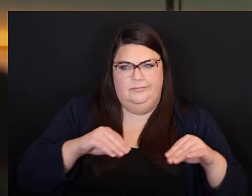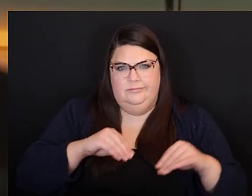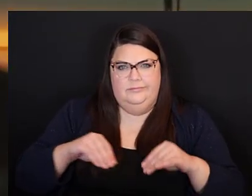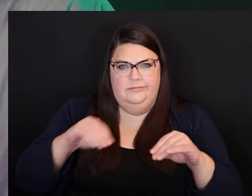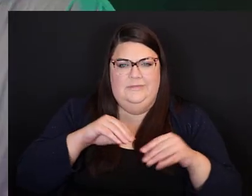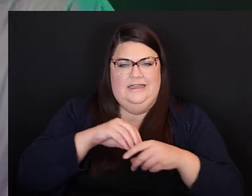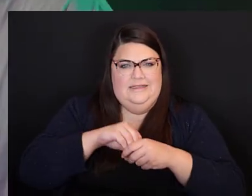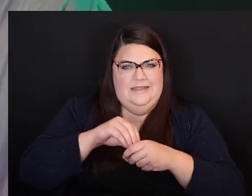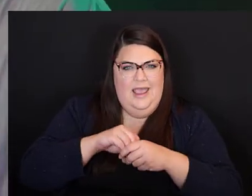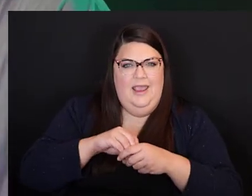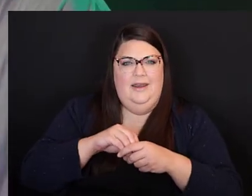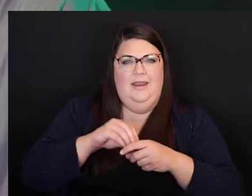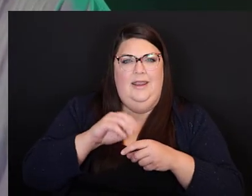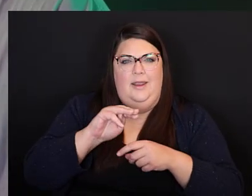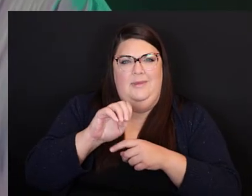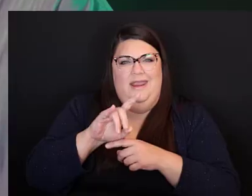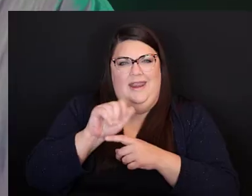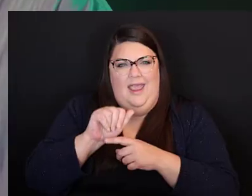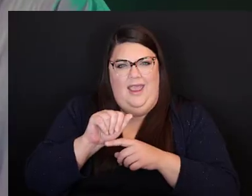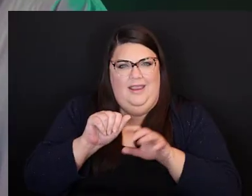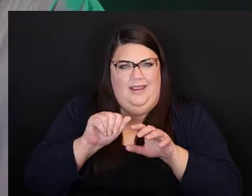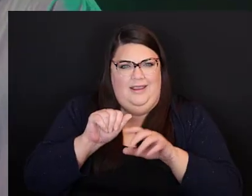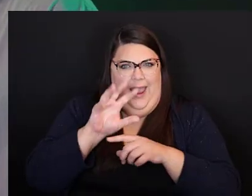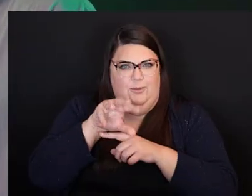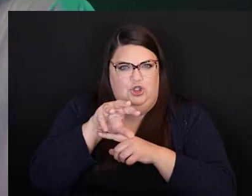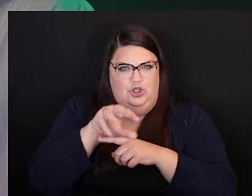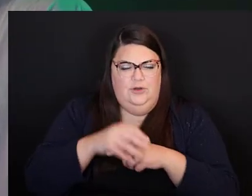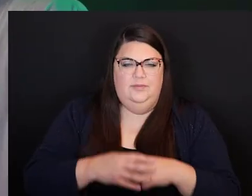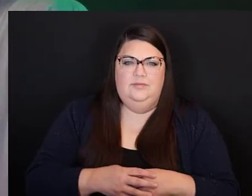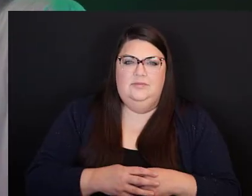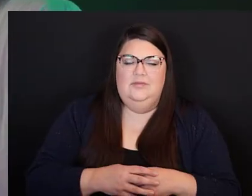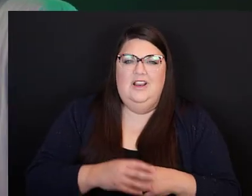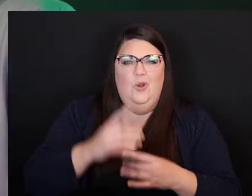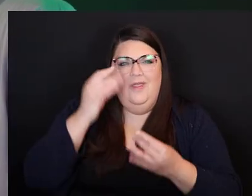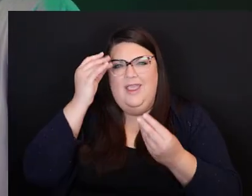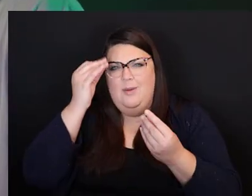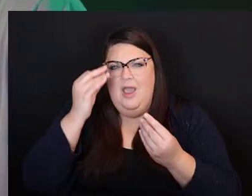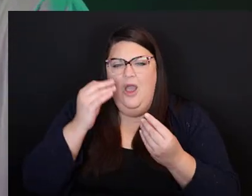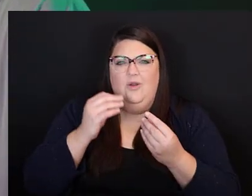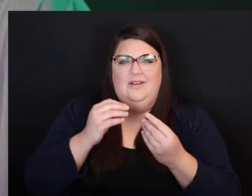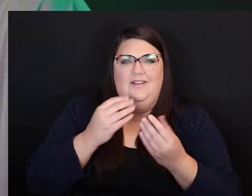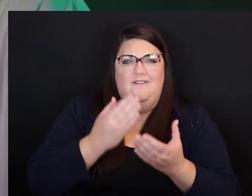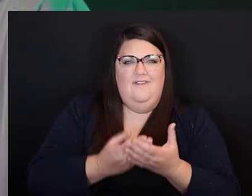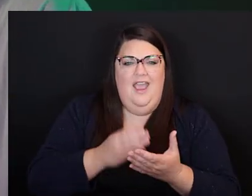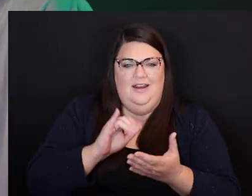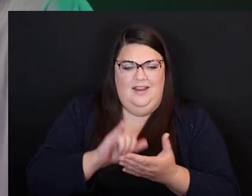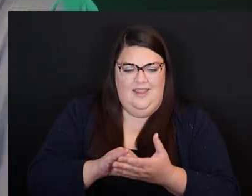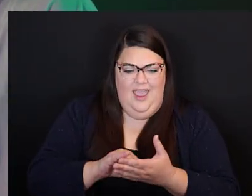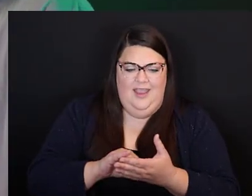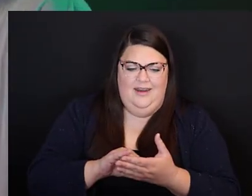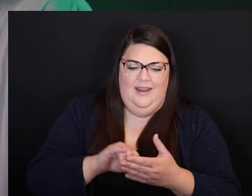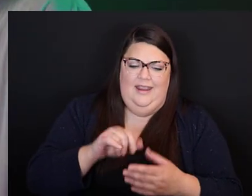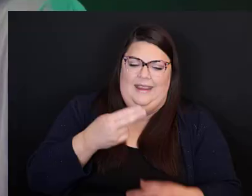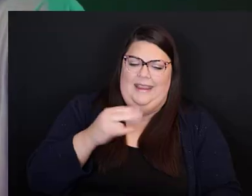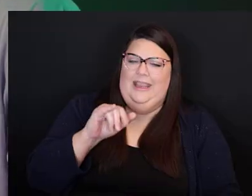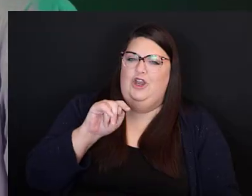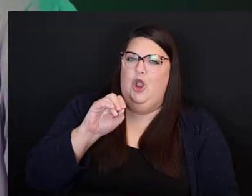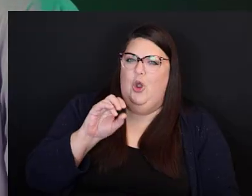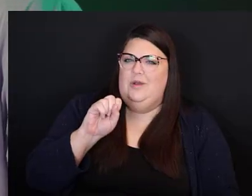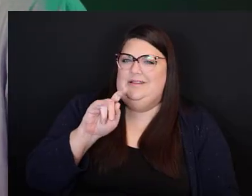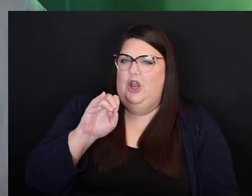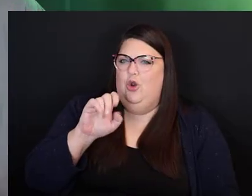capture and how to think about the effect that the sort of, as Hito Sterol